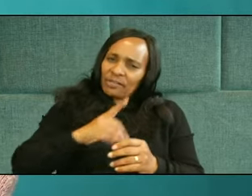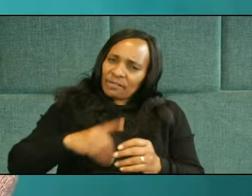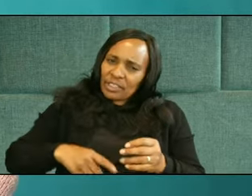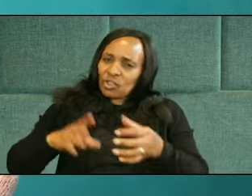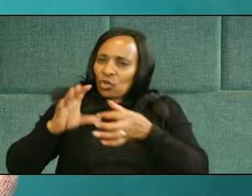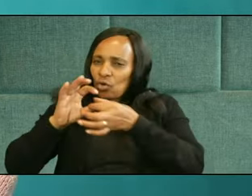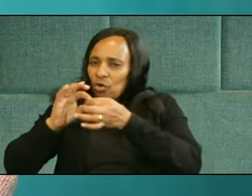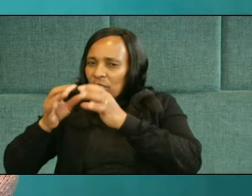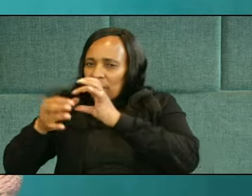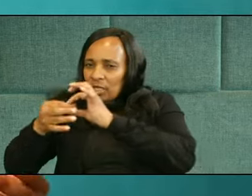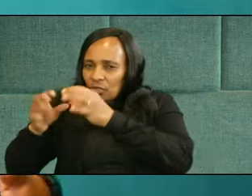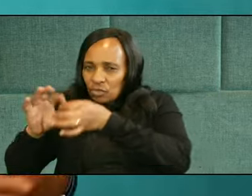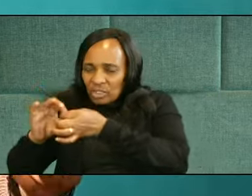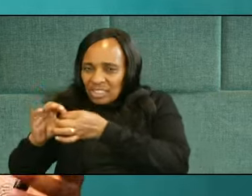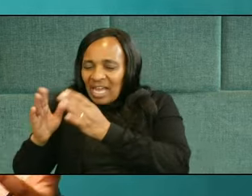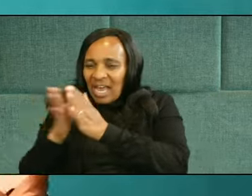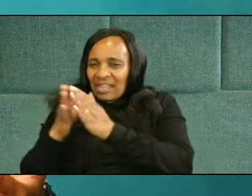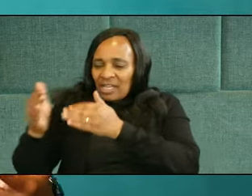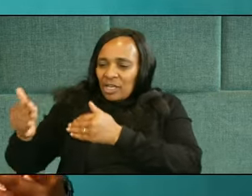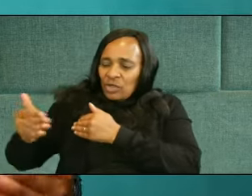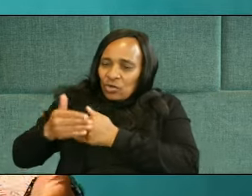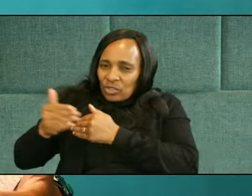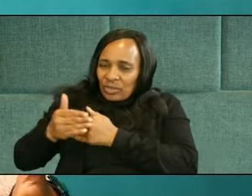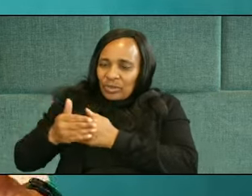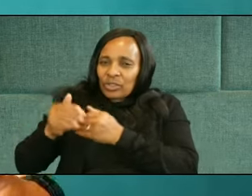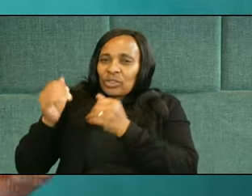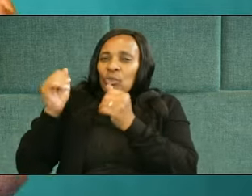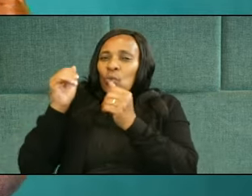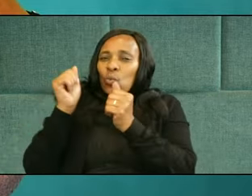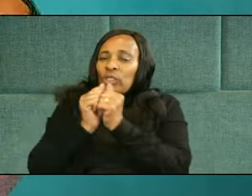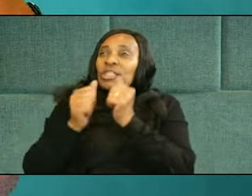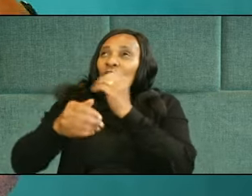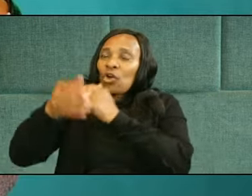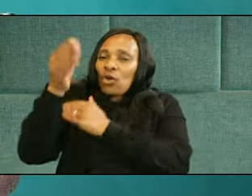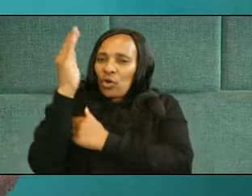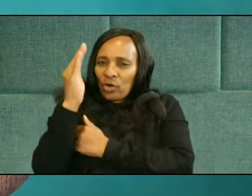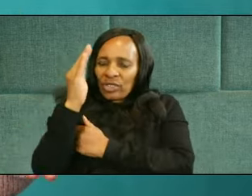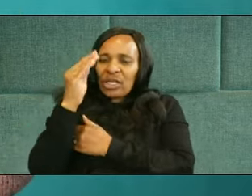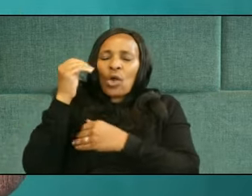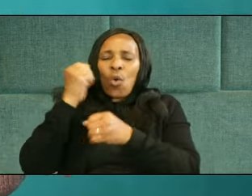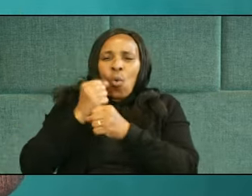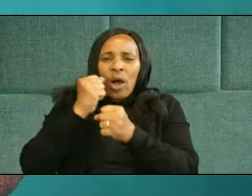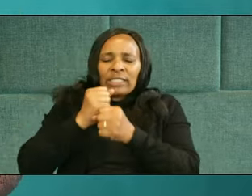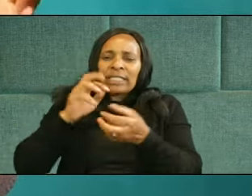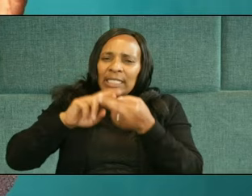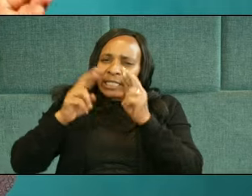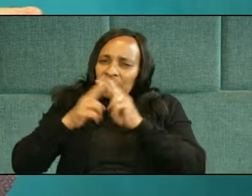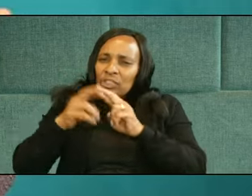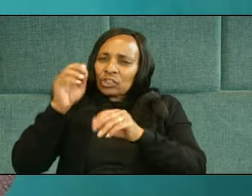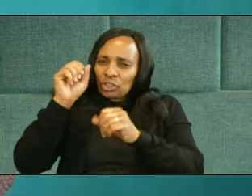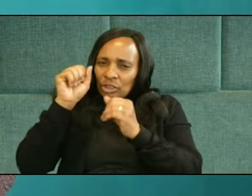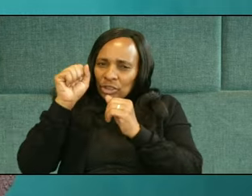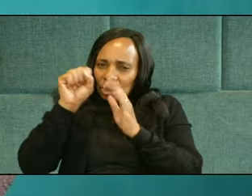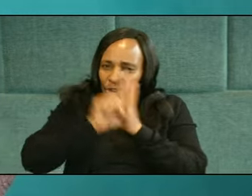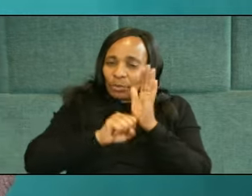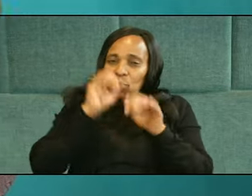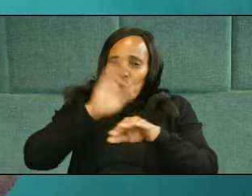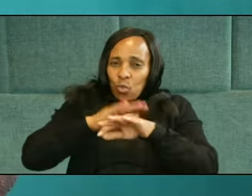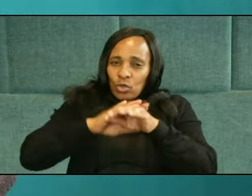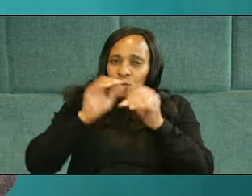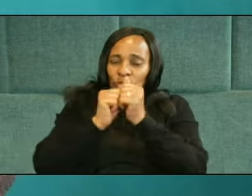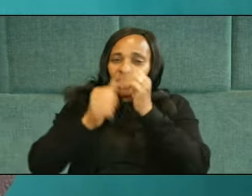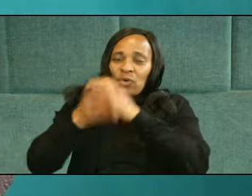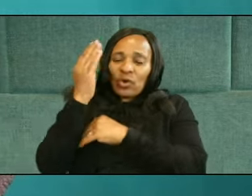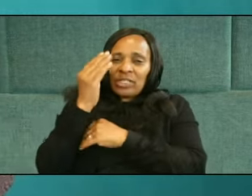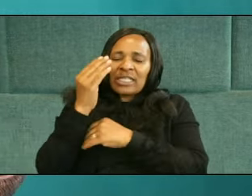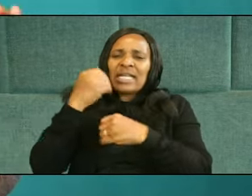connection or the closeness or proximity he had with God, he worked on his relationship with God, and even though he had shortcomings, he